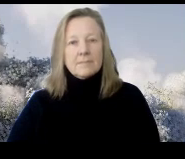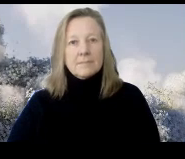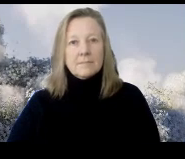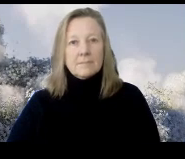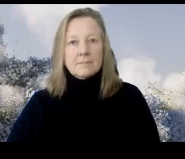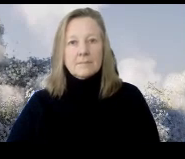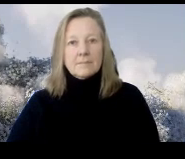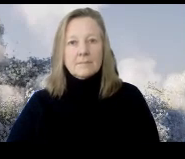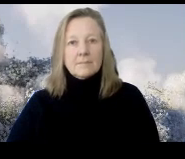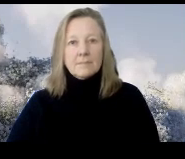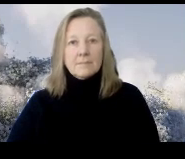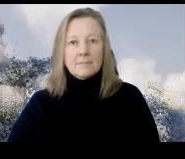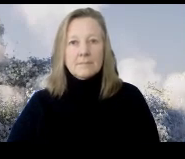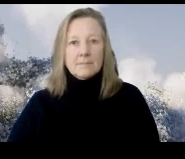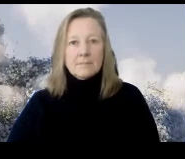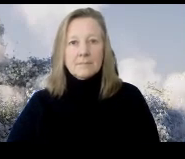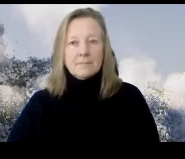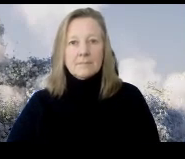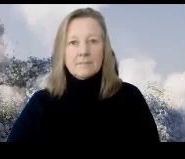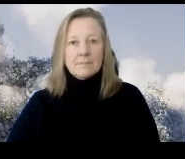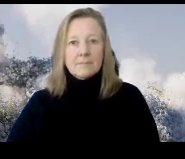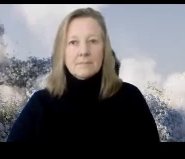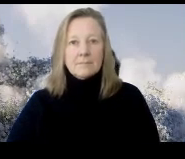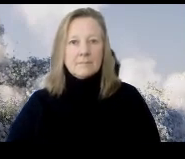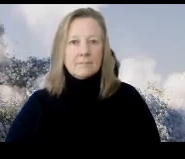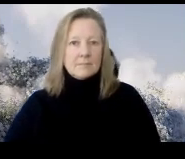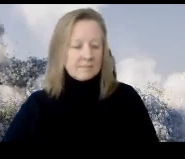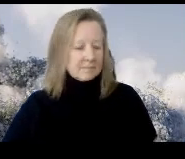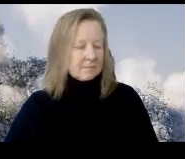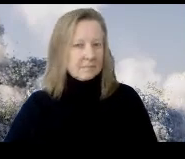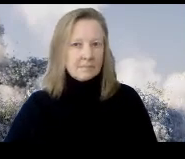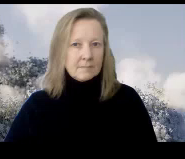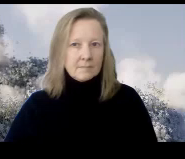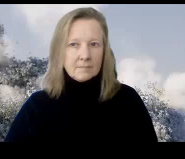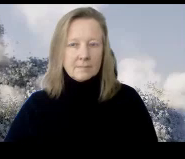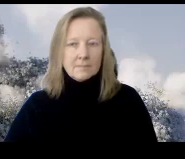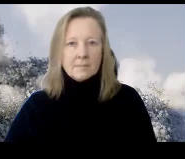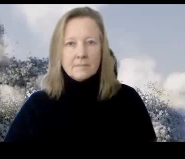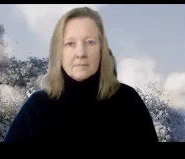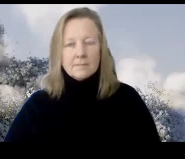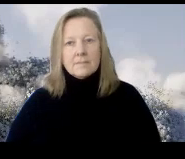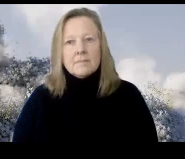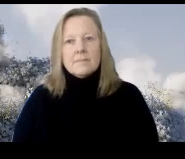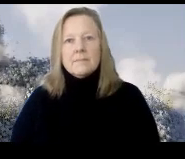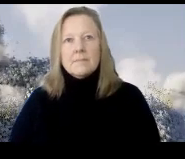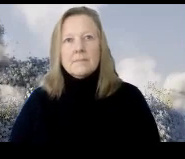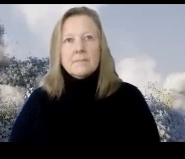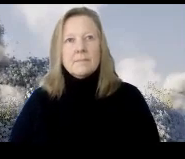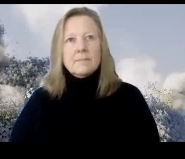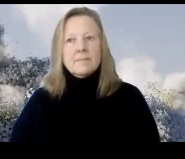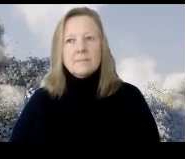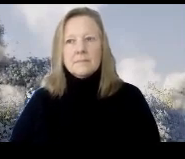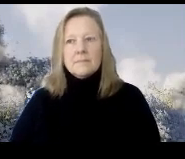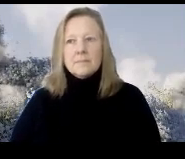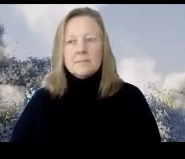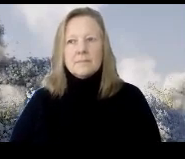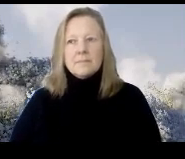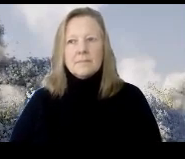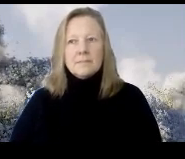So, in terms of eligibility, to be eligible for the program, you must meet one of these